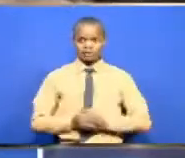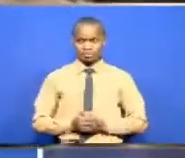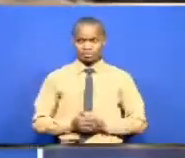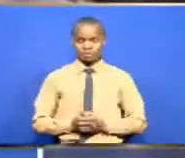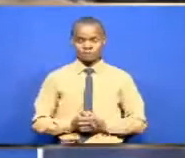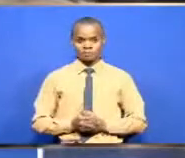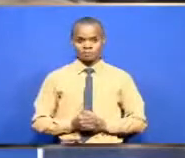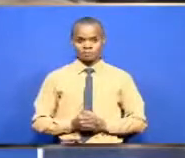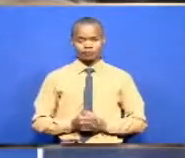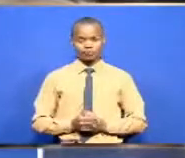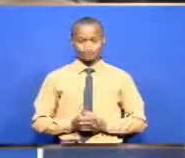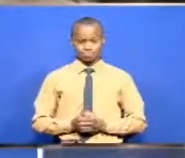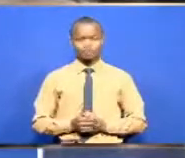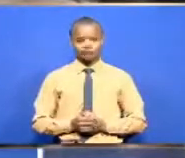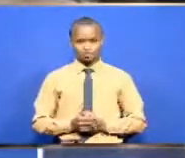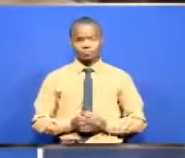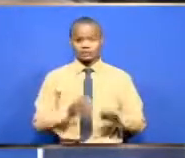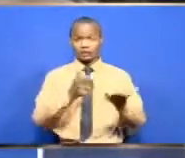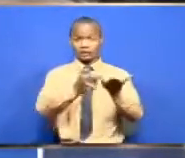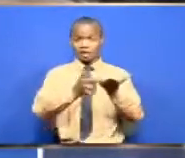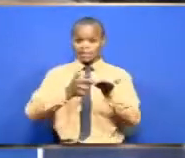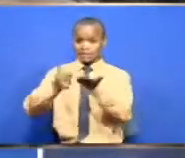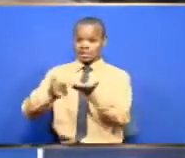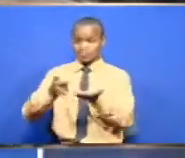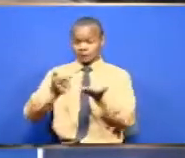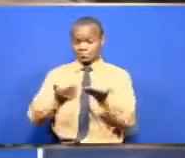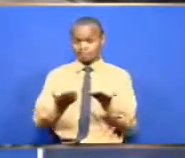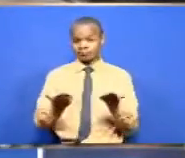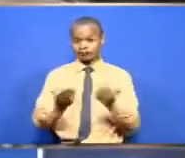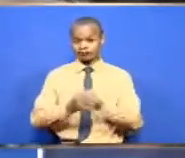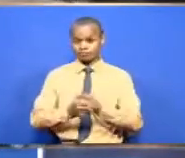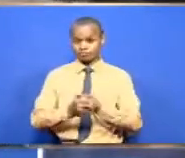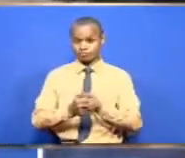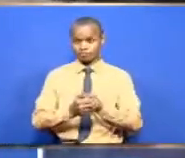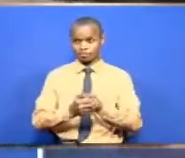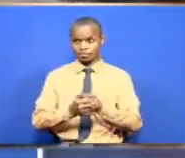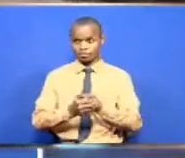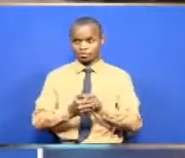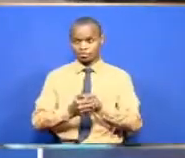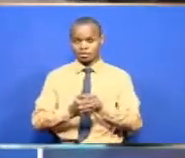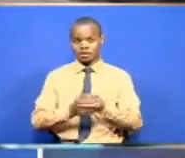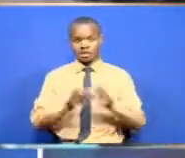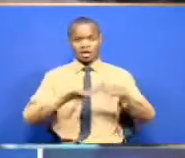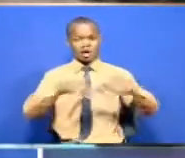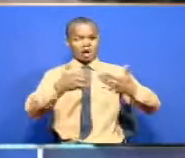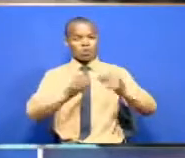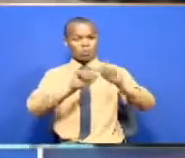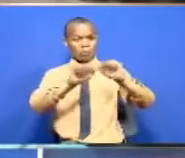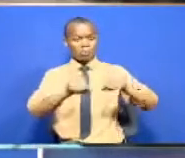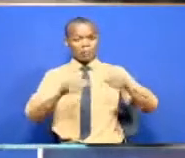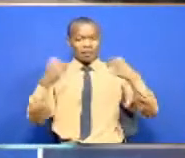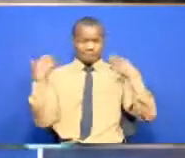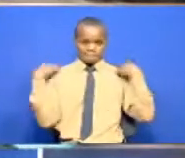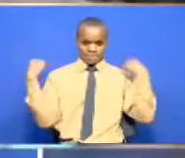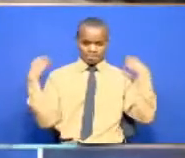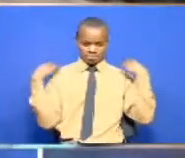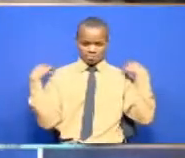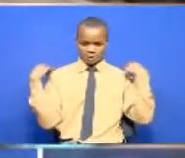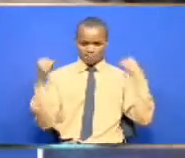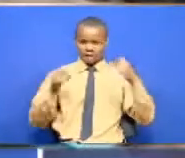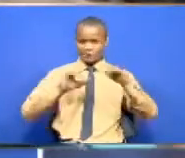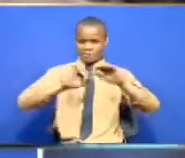Tuliangalia ile capability na suitability ya kutoa aquaculture, amicable. So it was